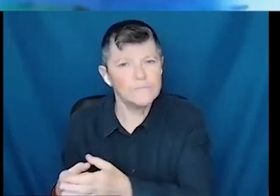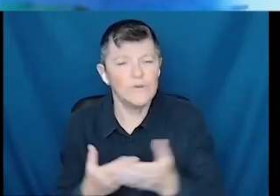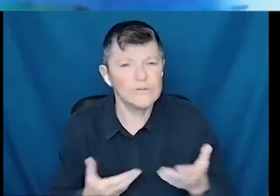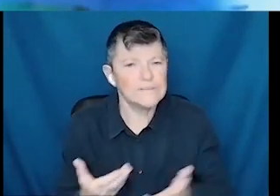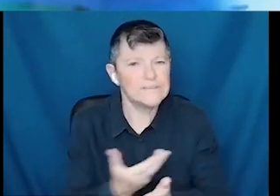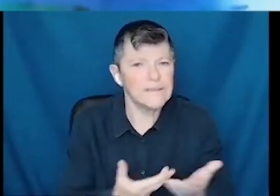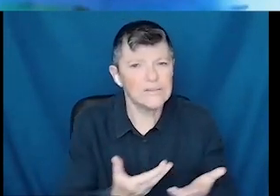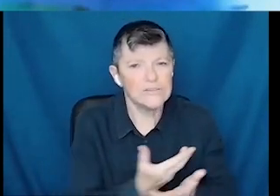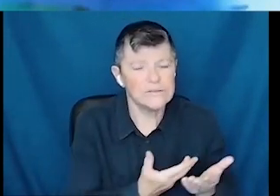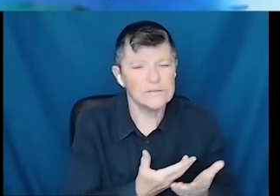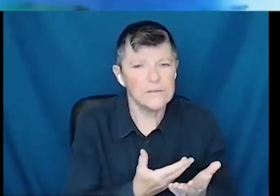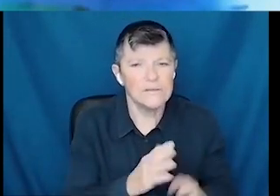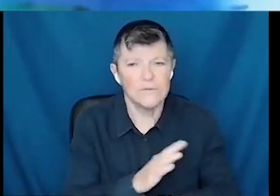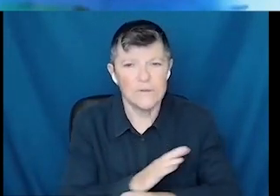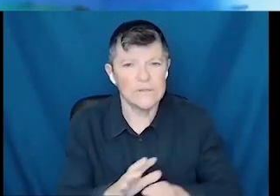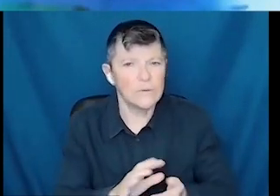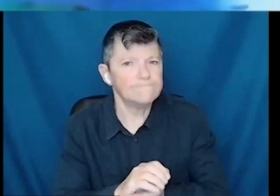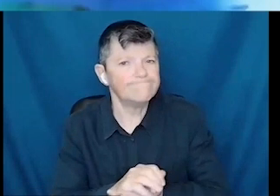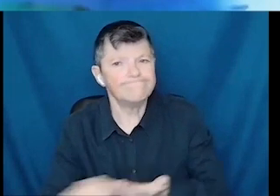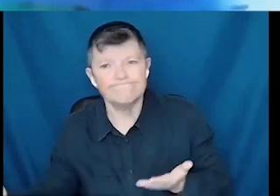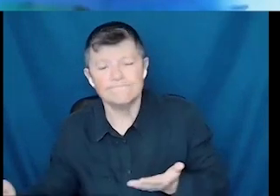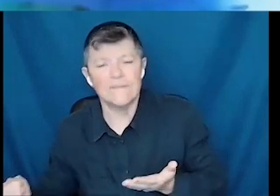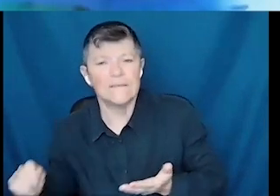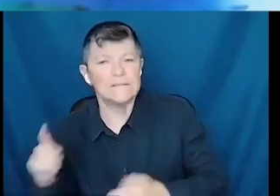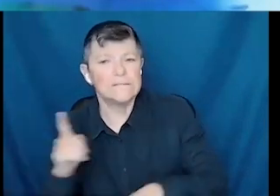don't take time from